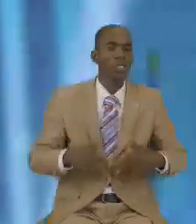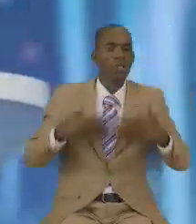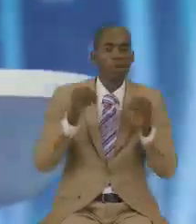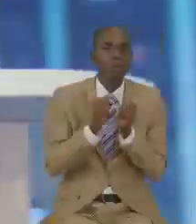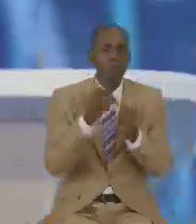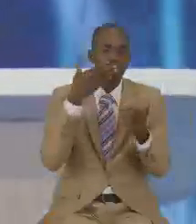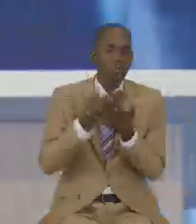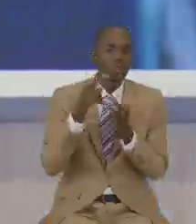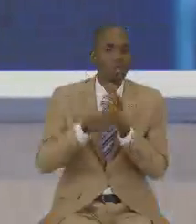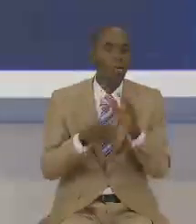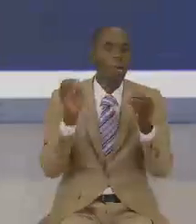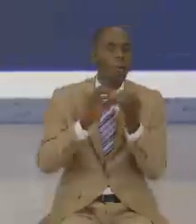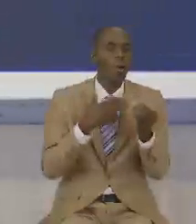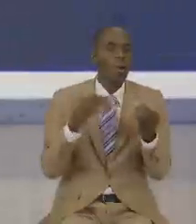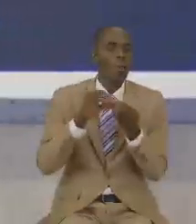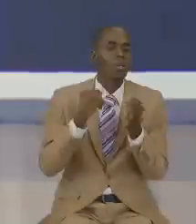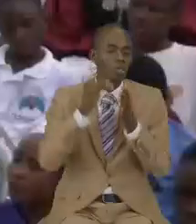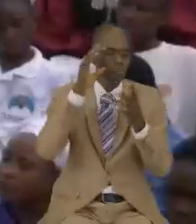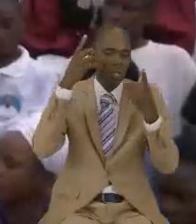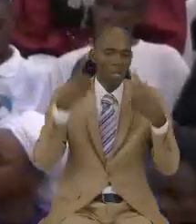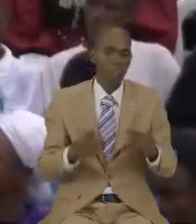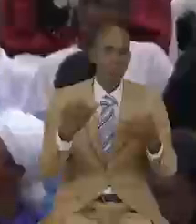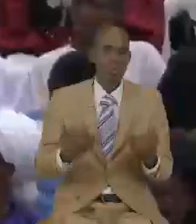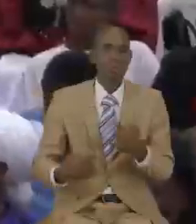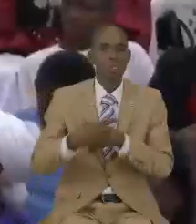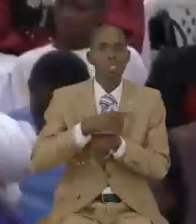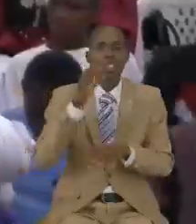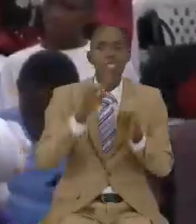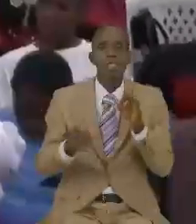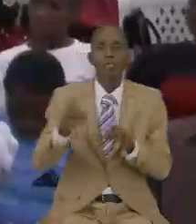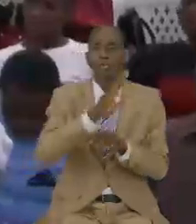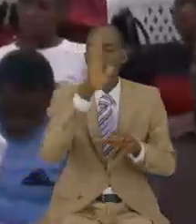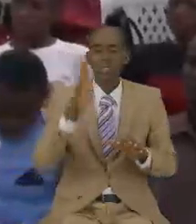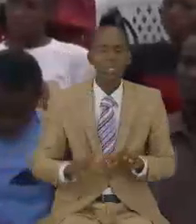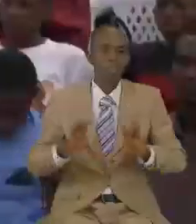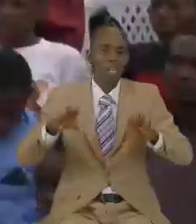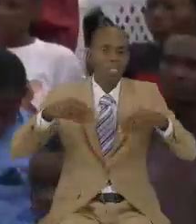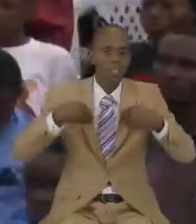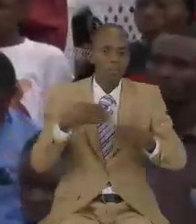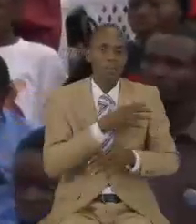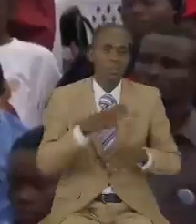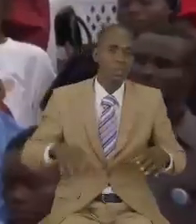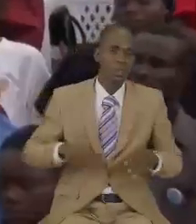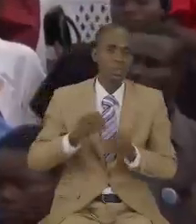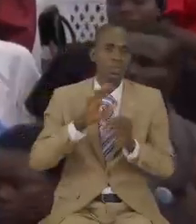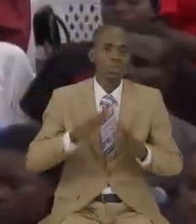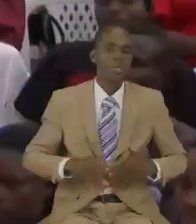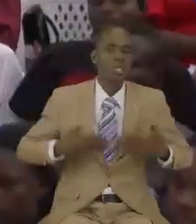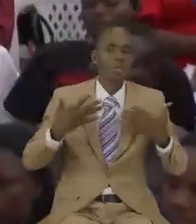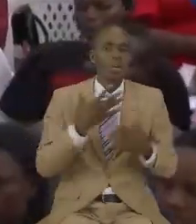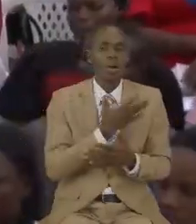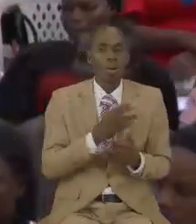and more. It will happen today. If you have never given your life to the Lord Jesus Christ, or you have been on